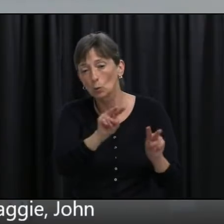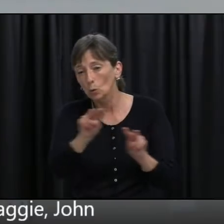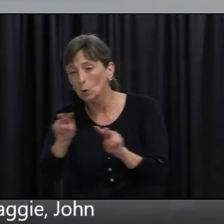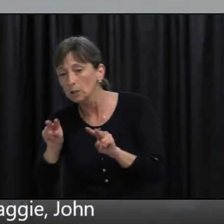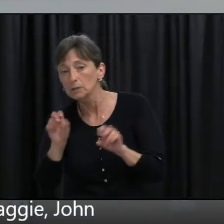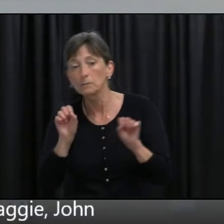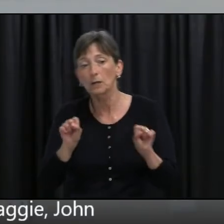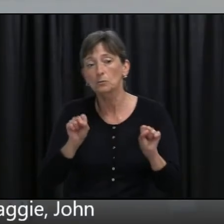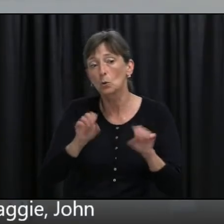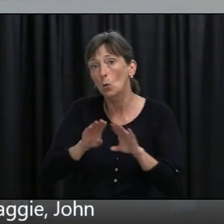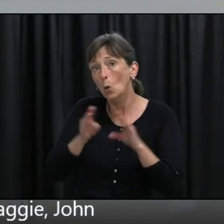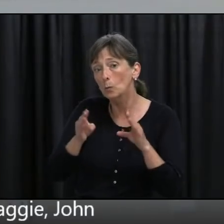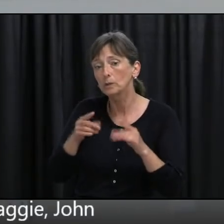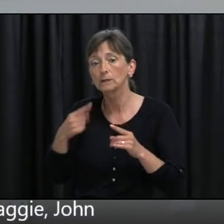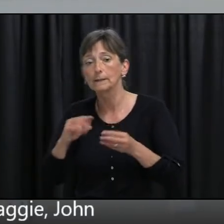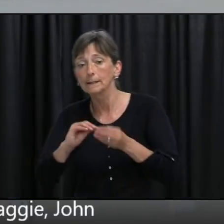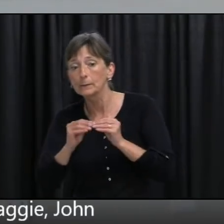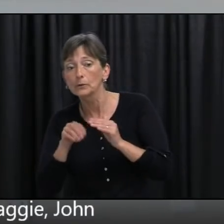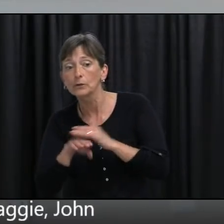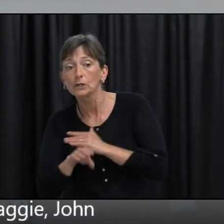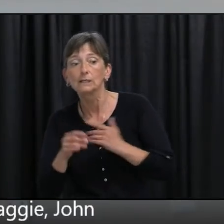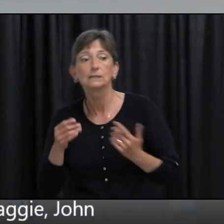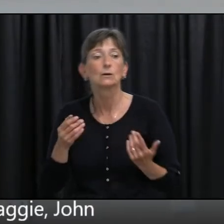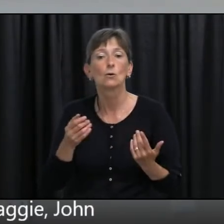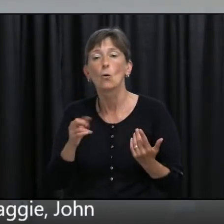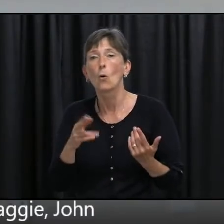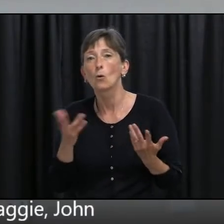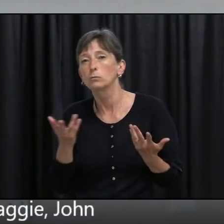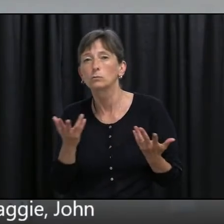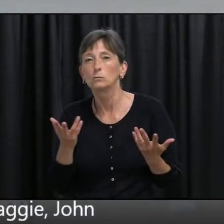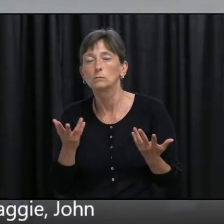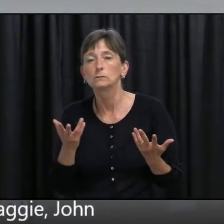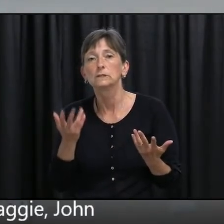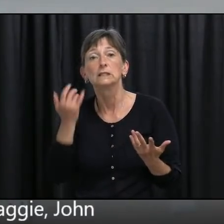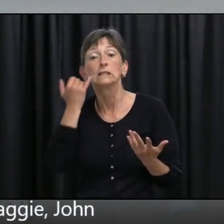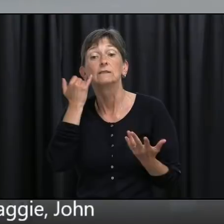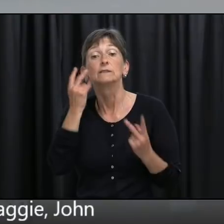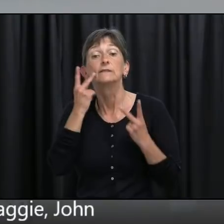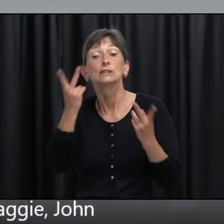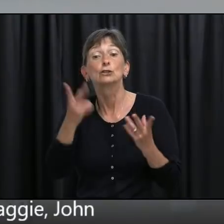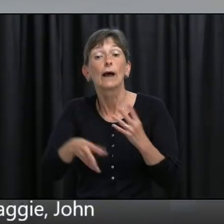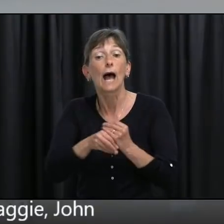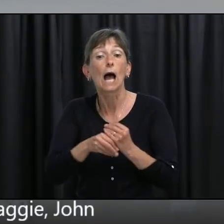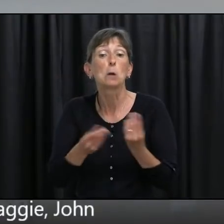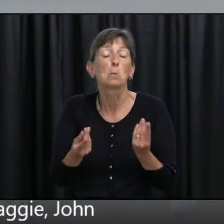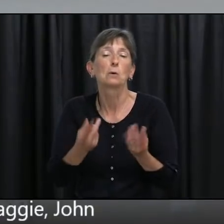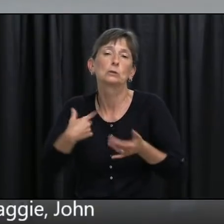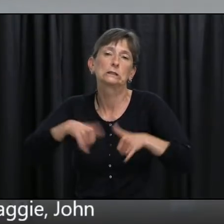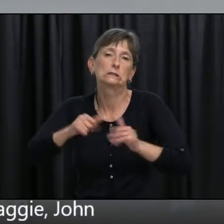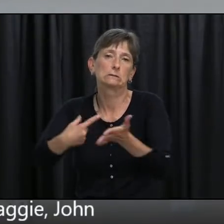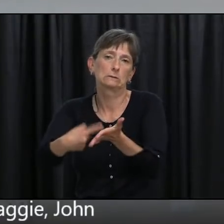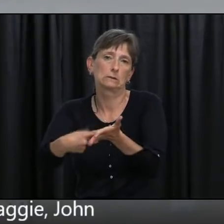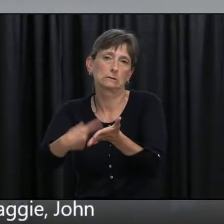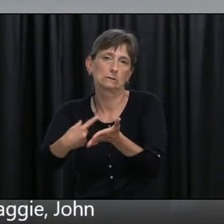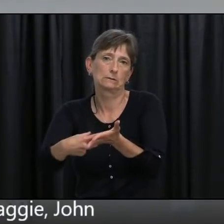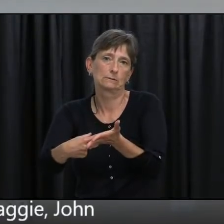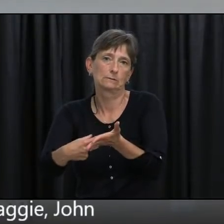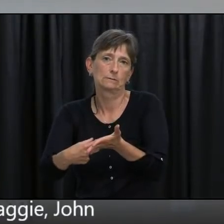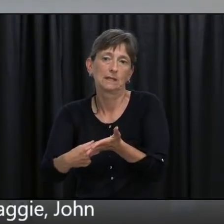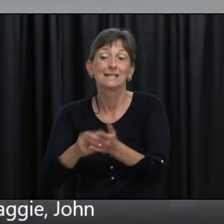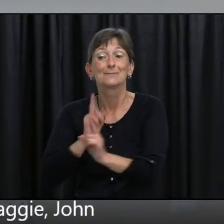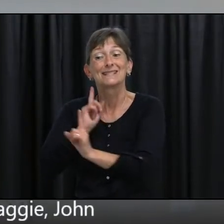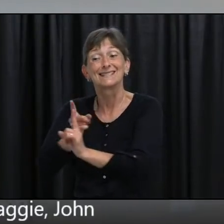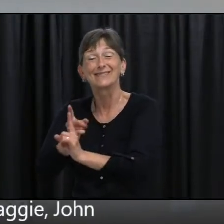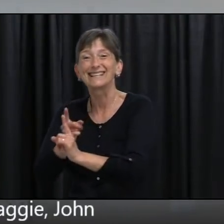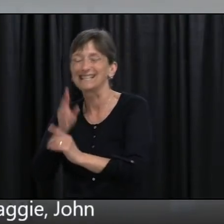might be in terms of where a safe spot is to land with visiting for long-term care,